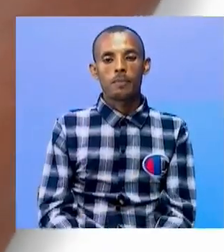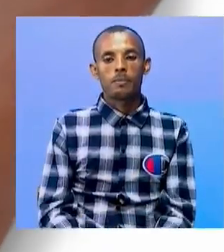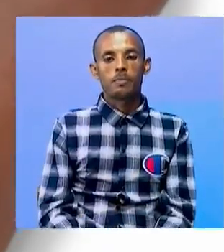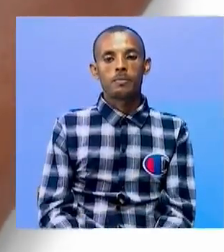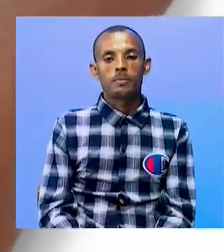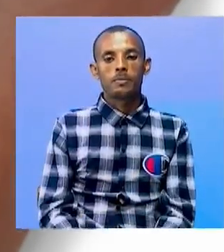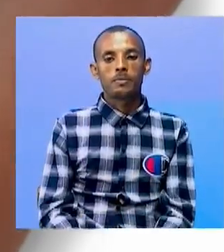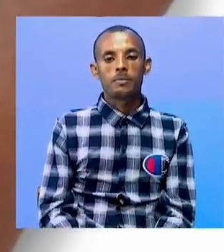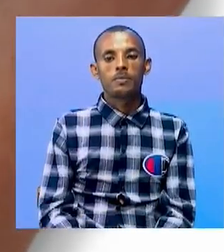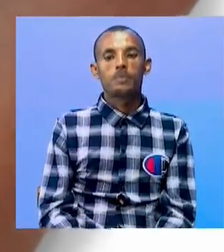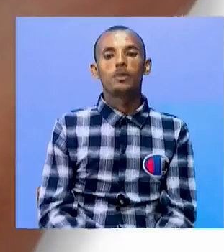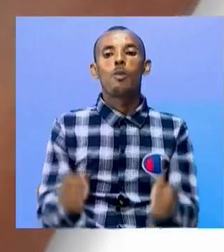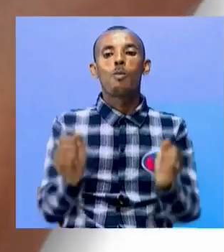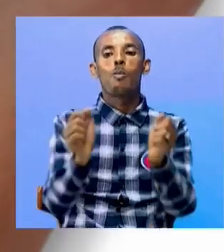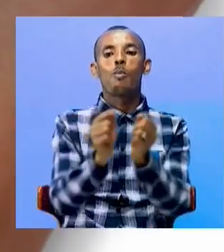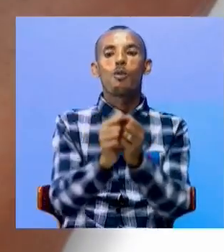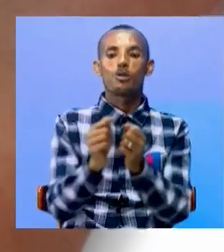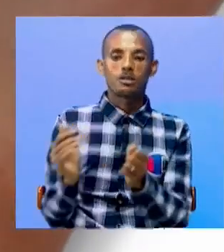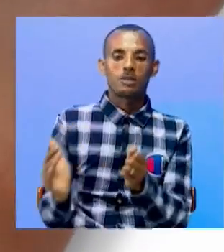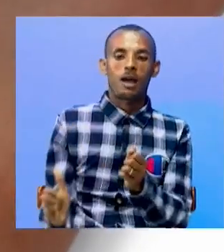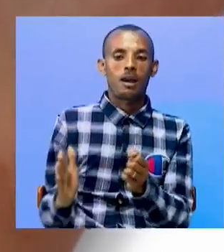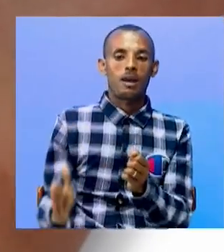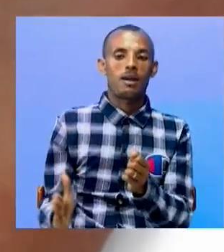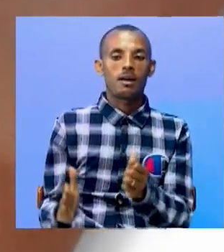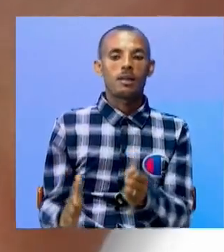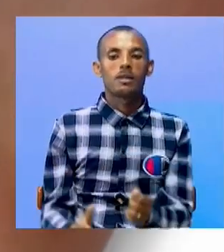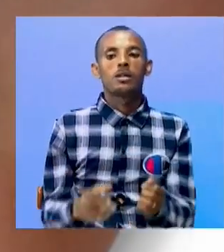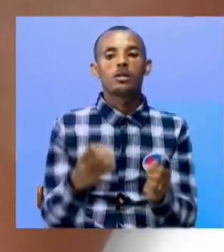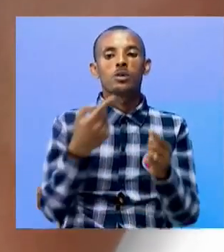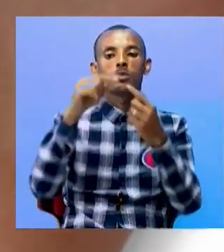number to both sides